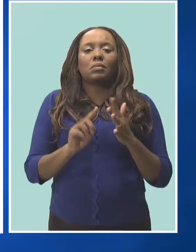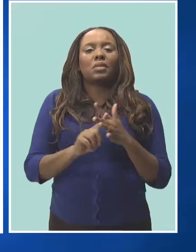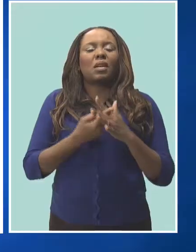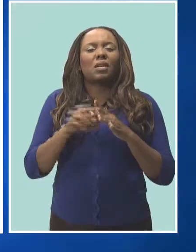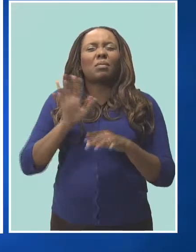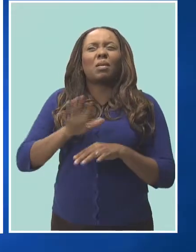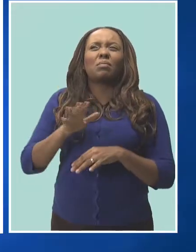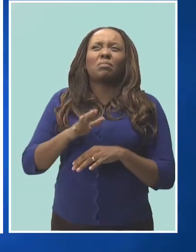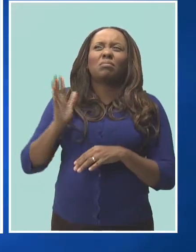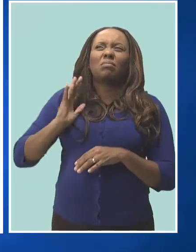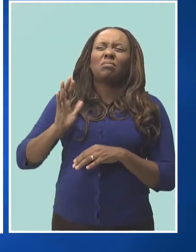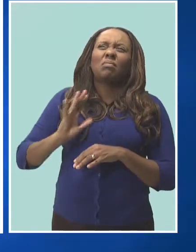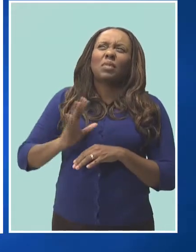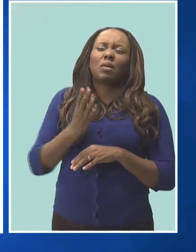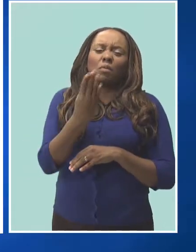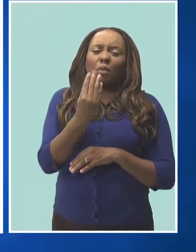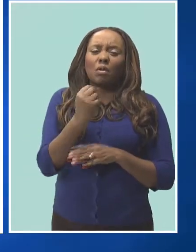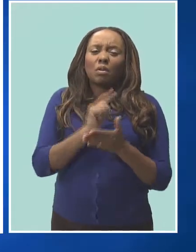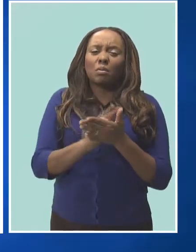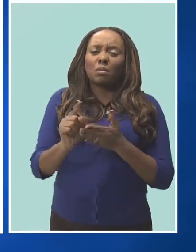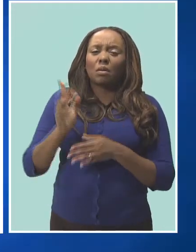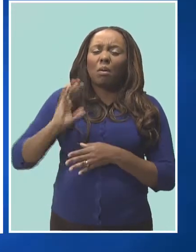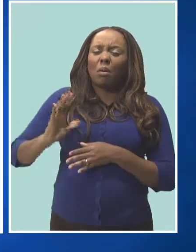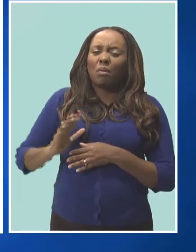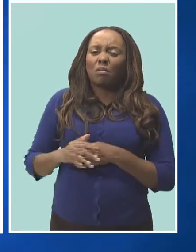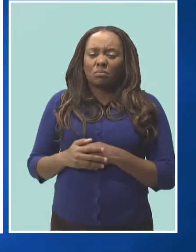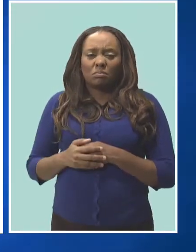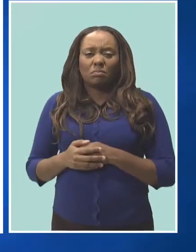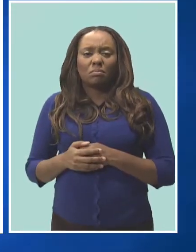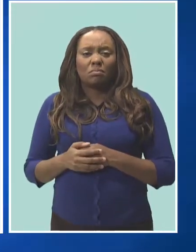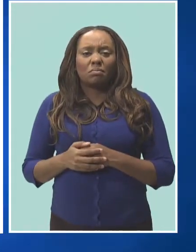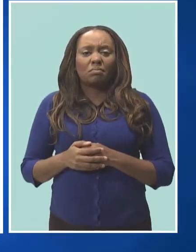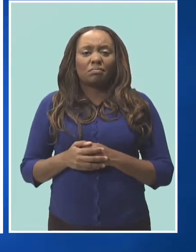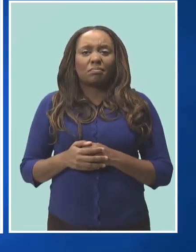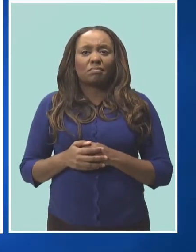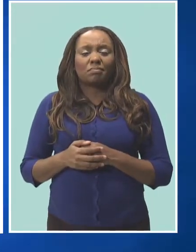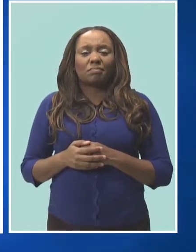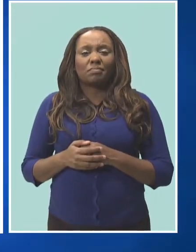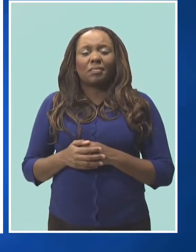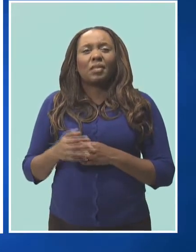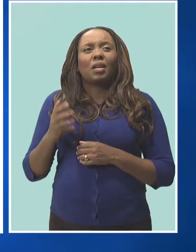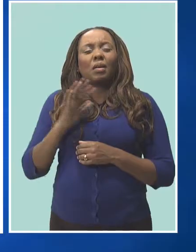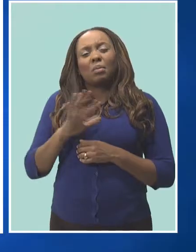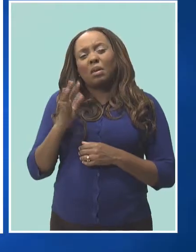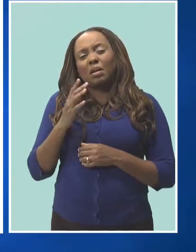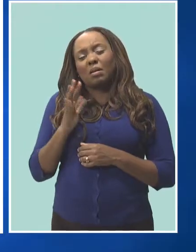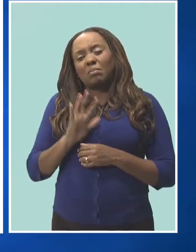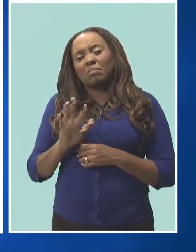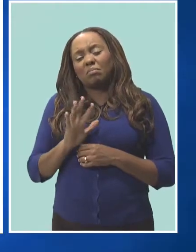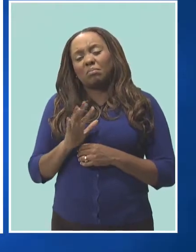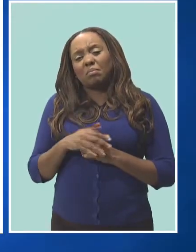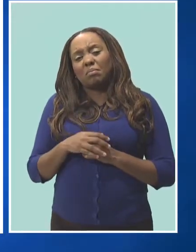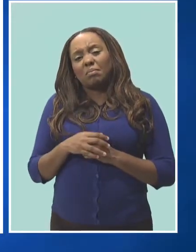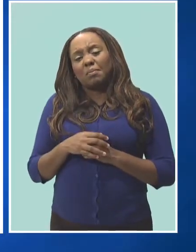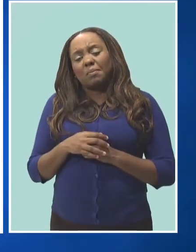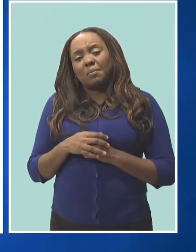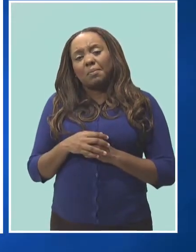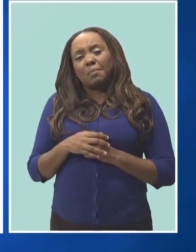weeks ago. And we have seen, I should think it's